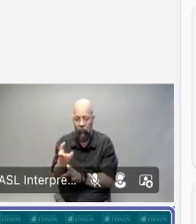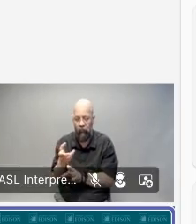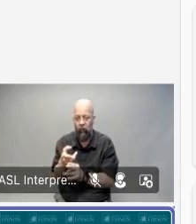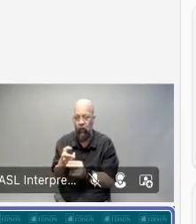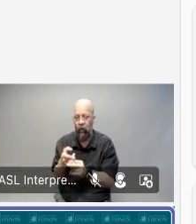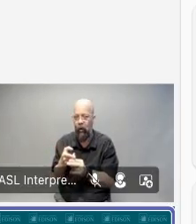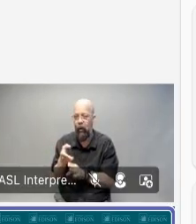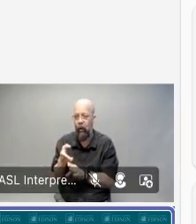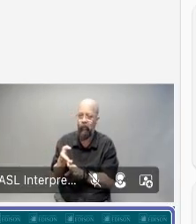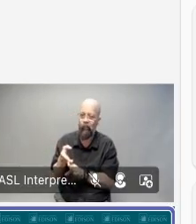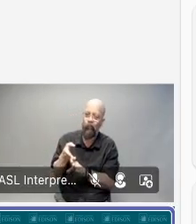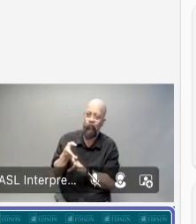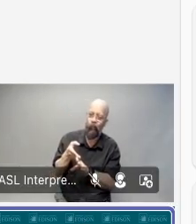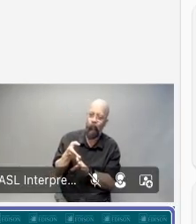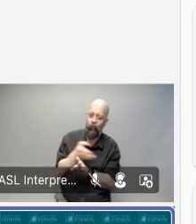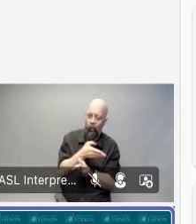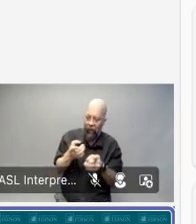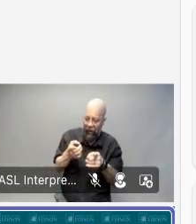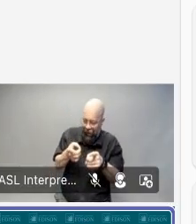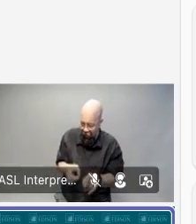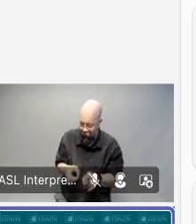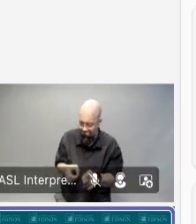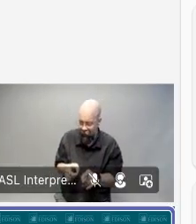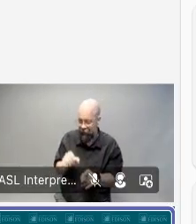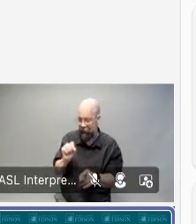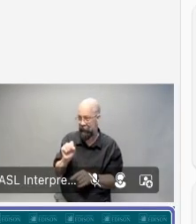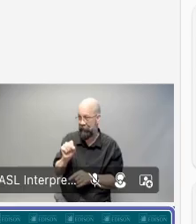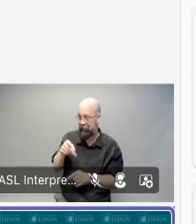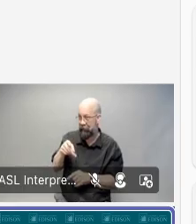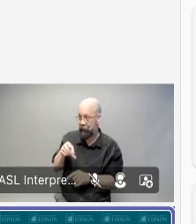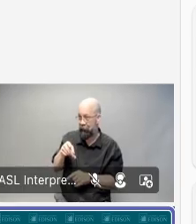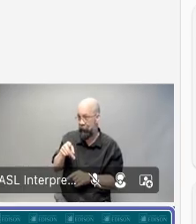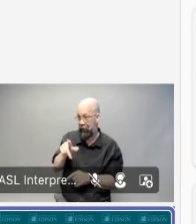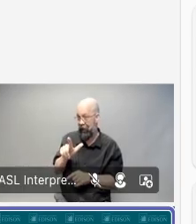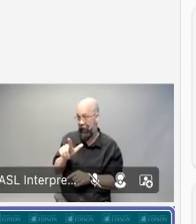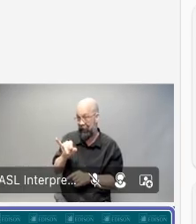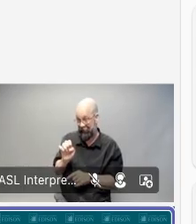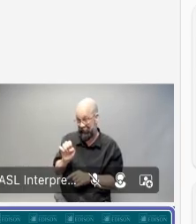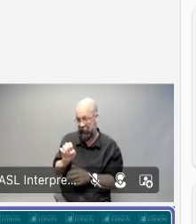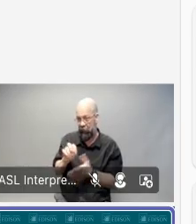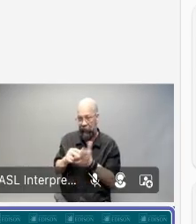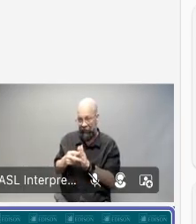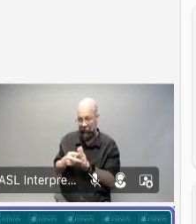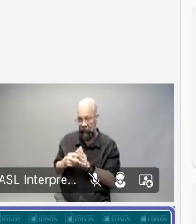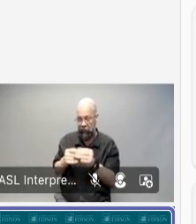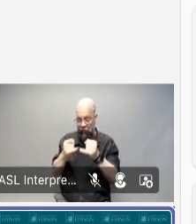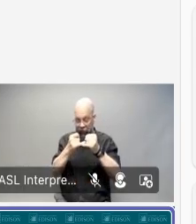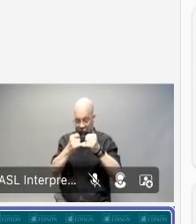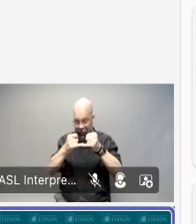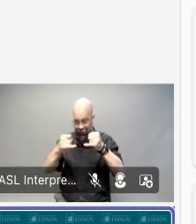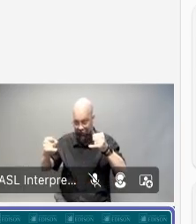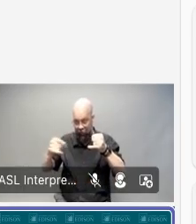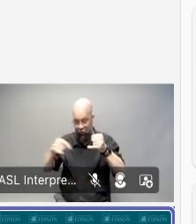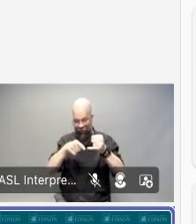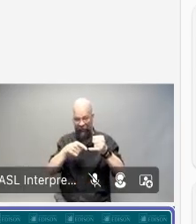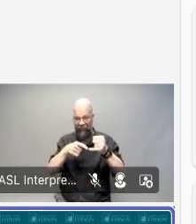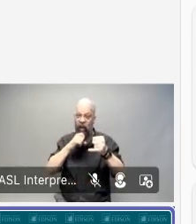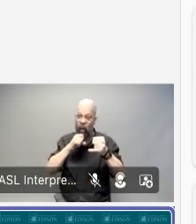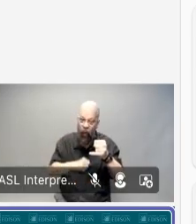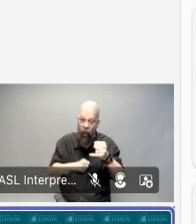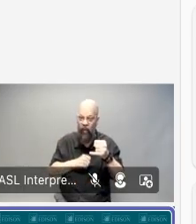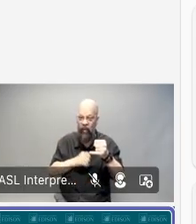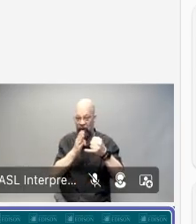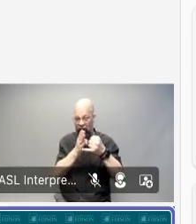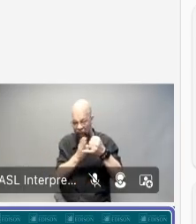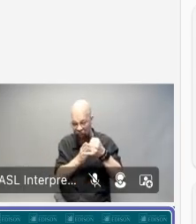shunting, which means that we install additional pieces of wire before lines fail due to age, weather, or contact from an